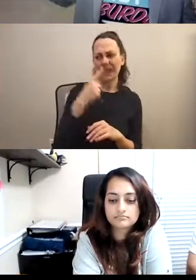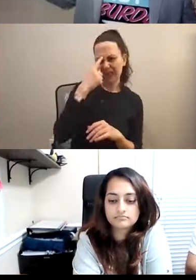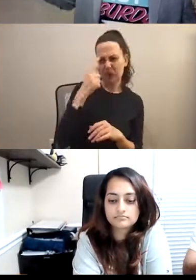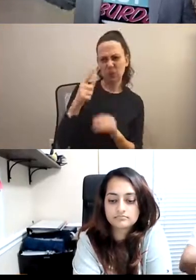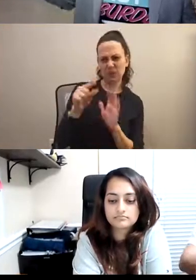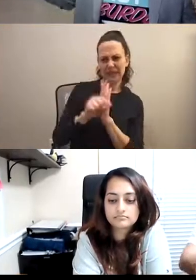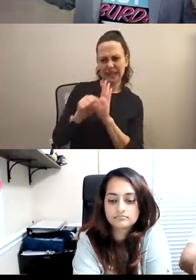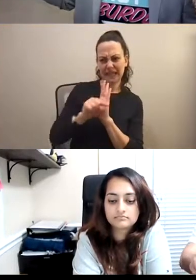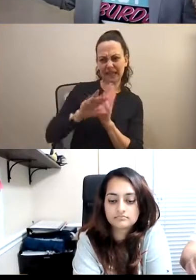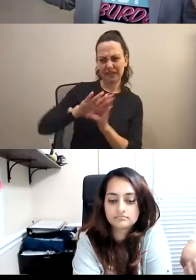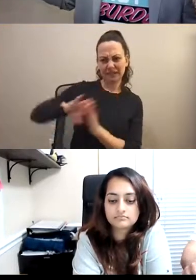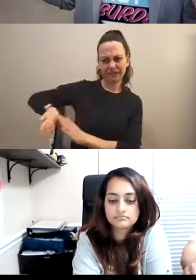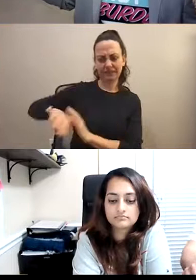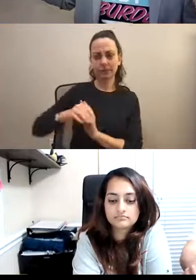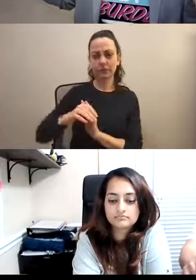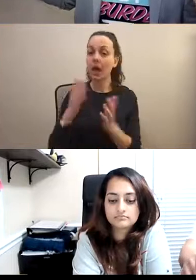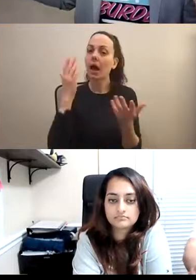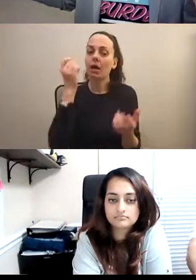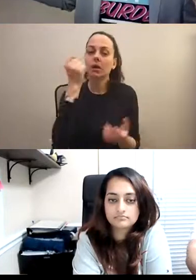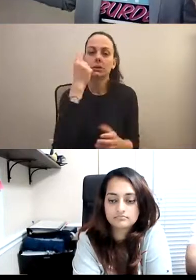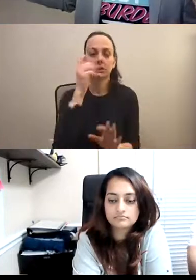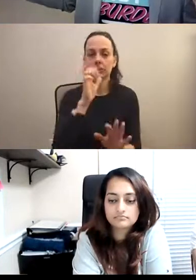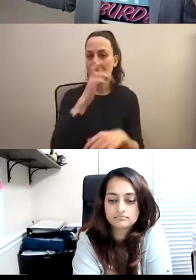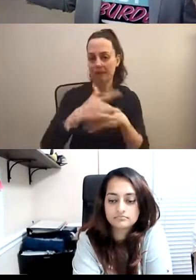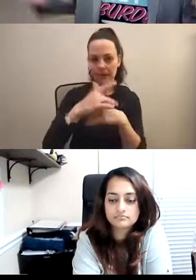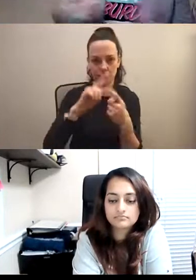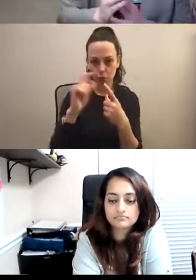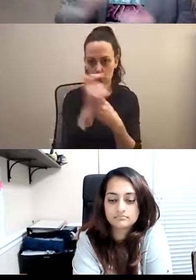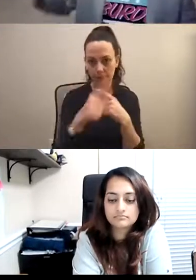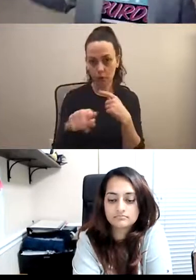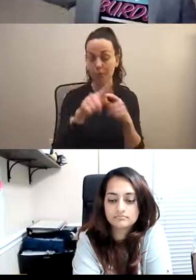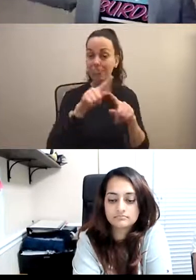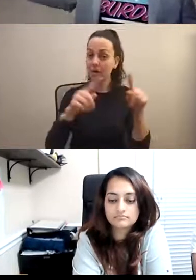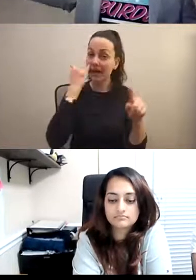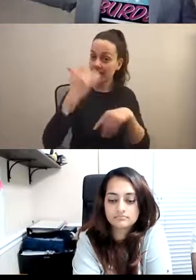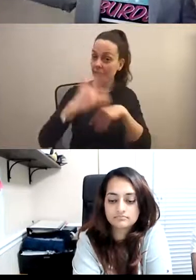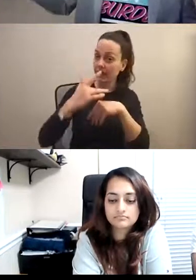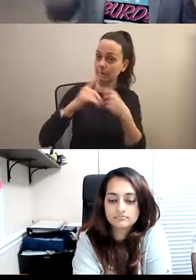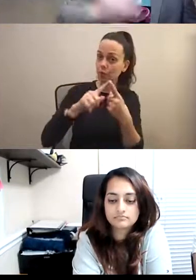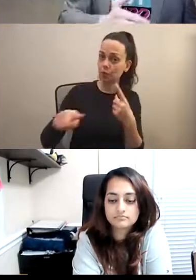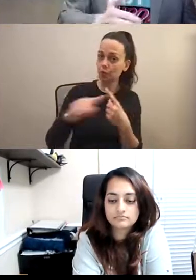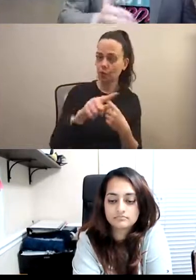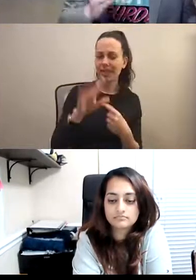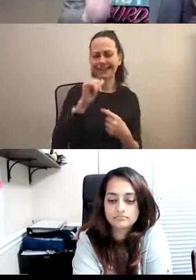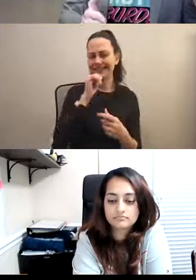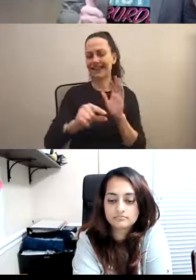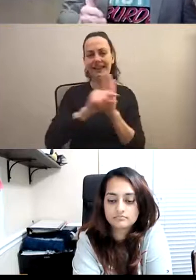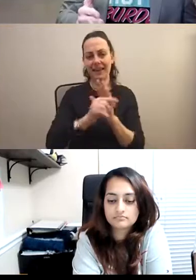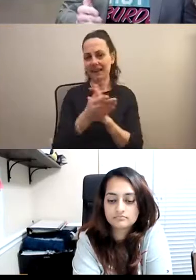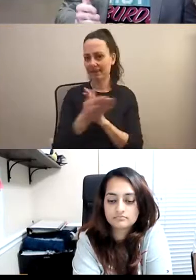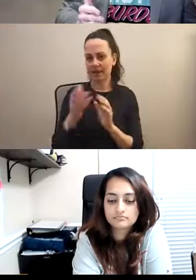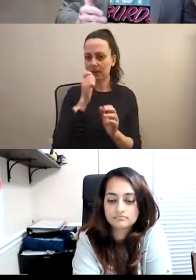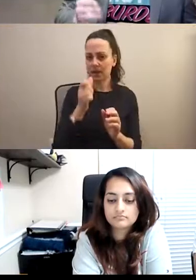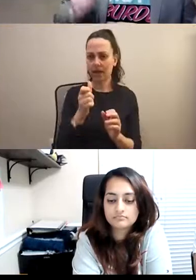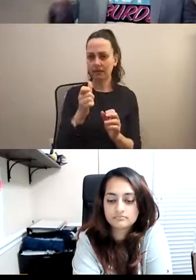know that that's not available to everyone, but if it's available to you, that's not a negative thing to be in